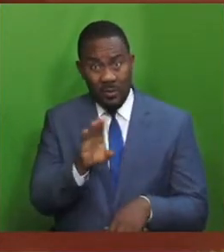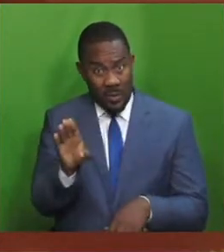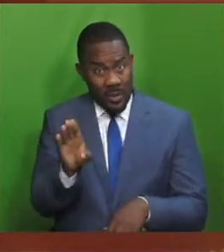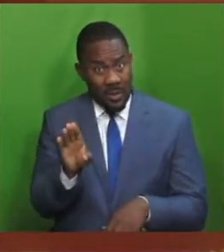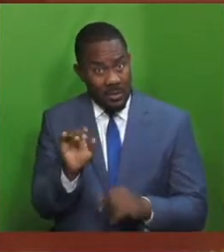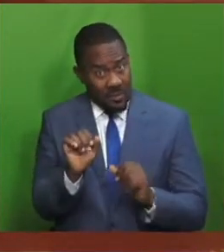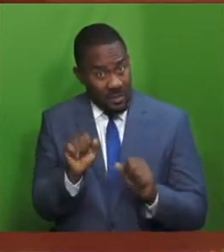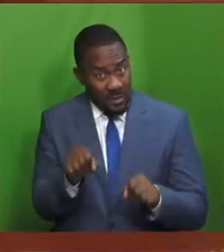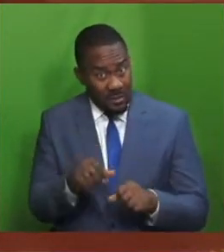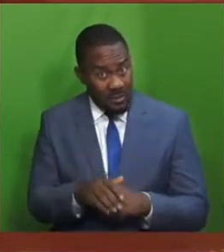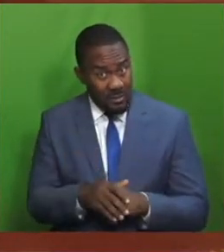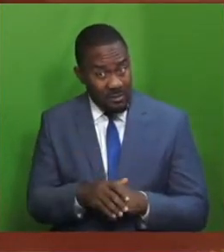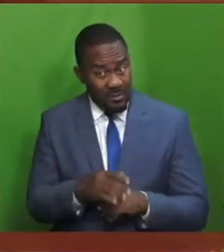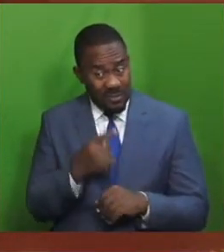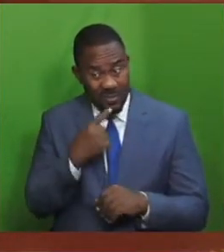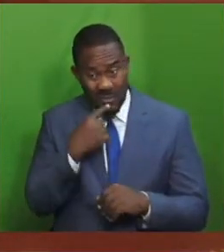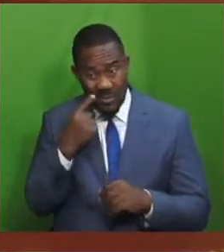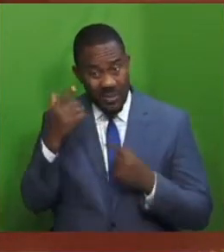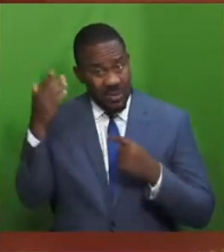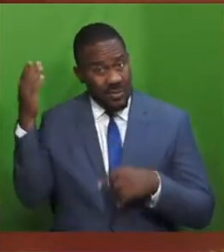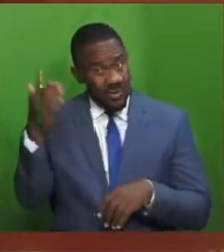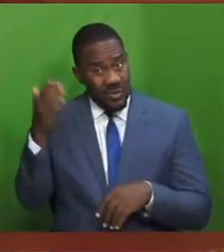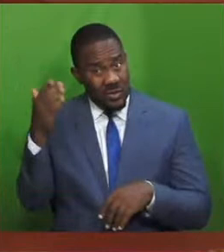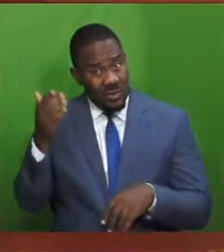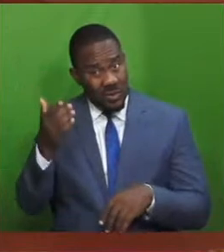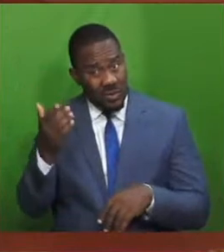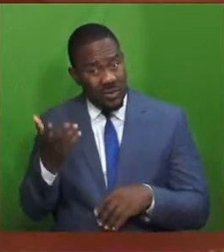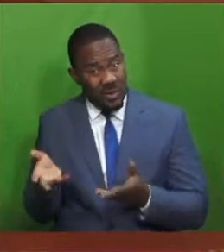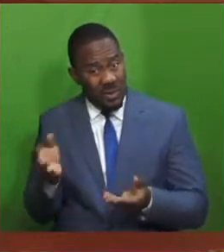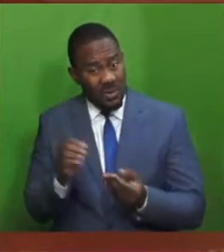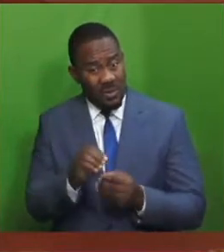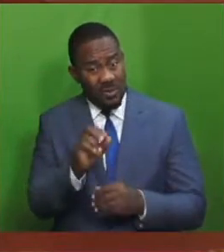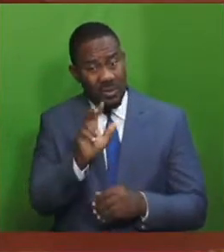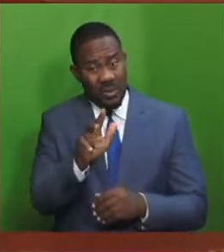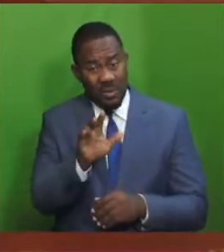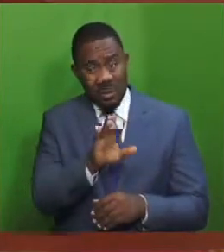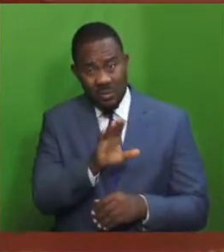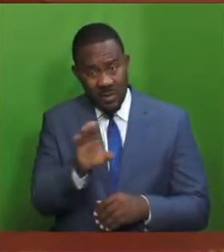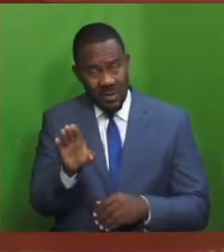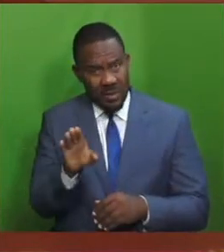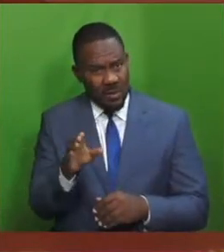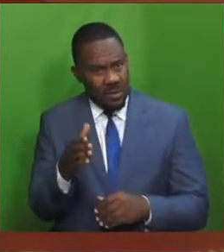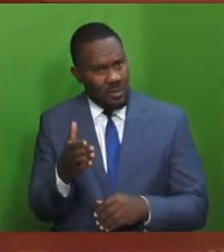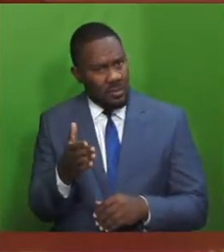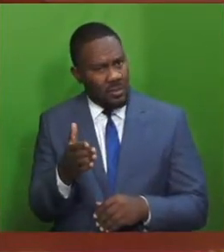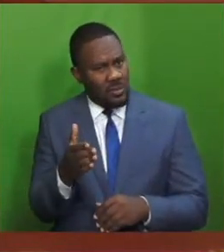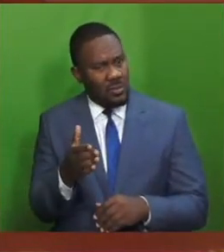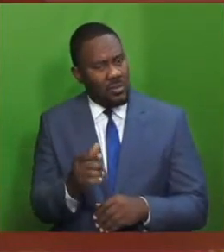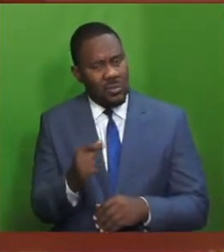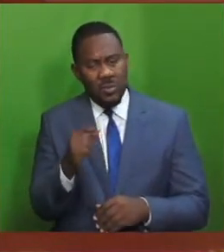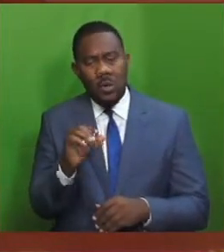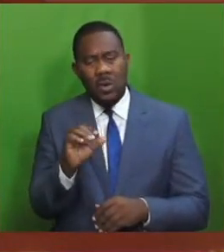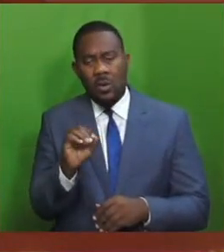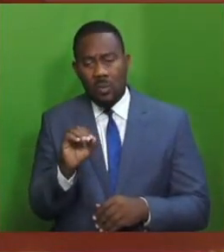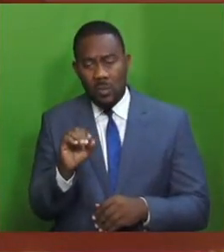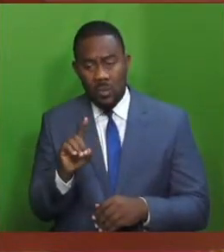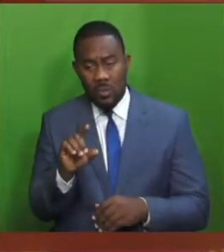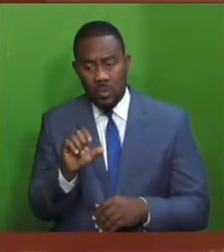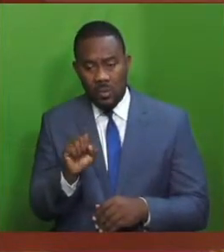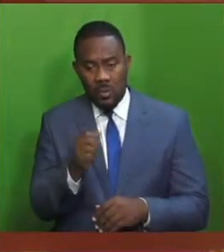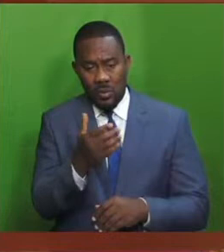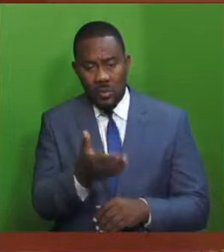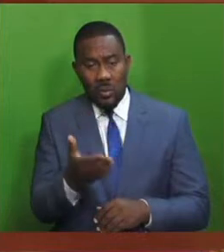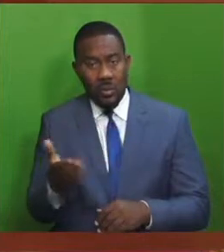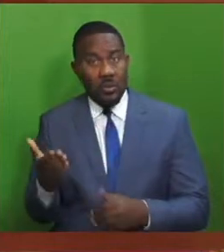Can statement just add 3 billion to goods and services when we do not know the ministries and departments to which they are committed?